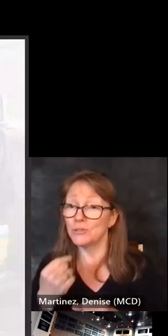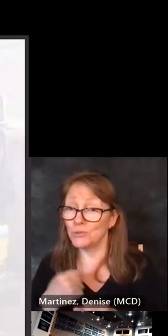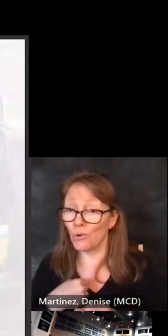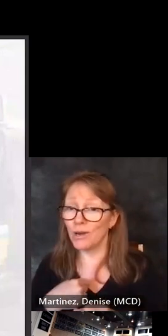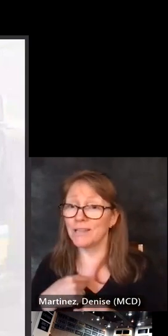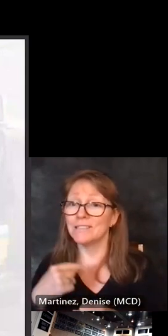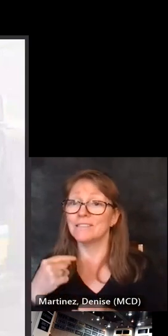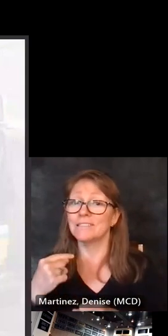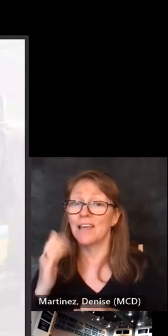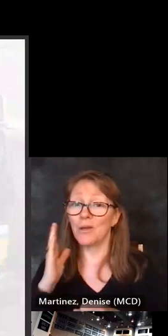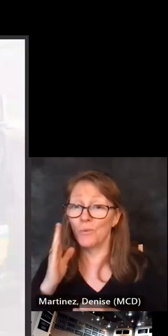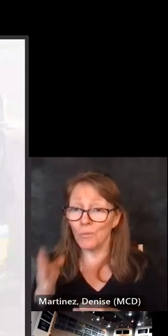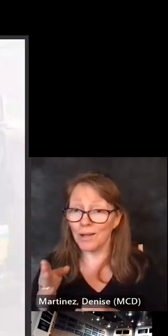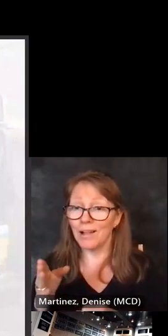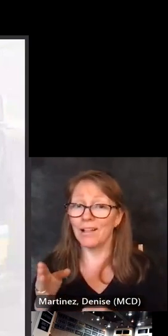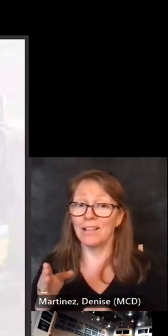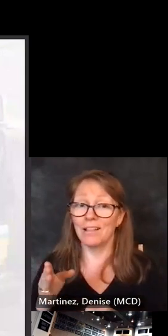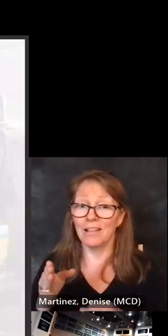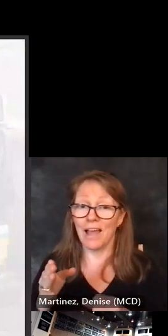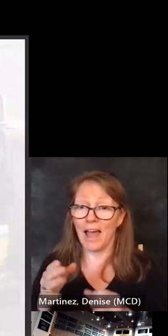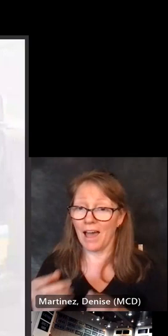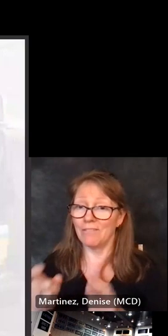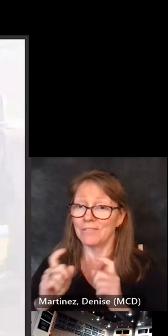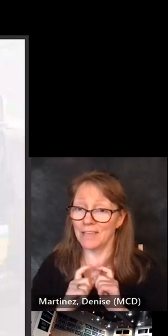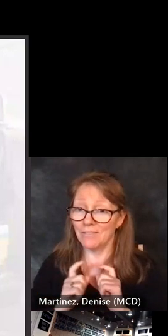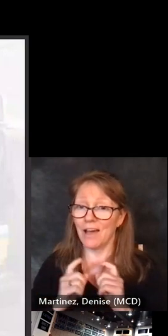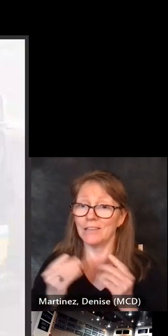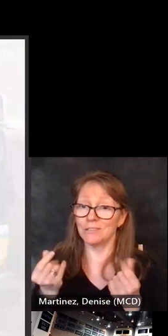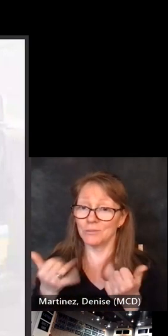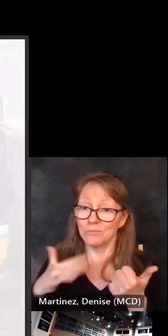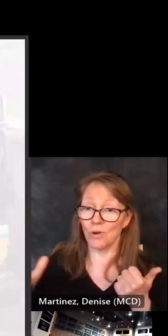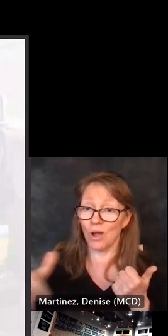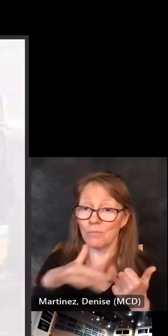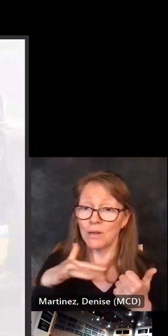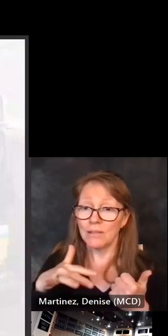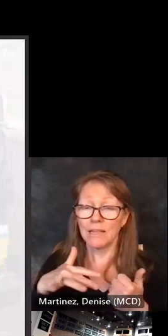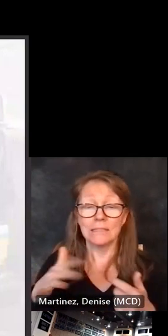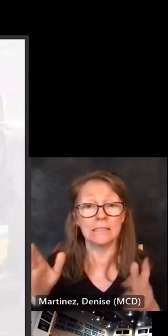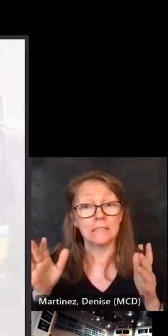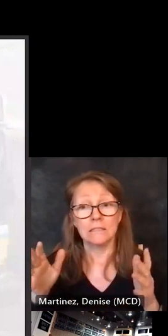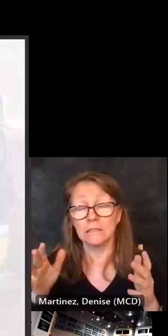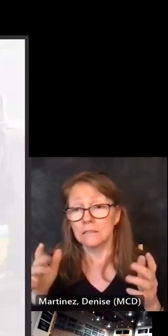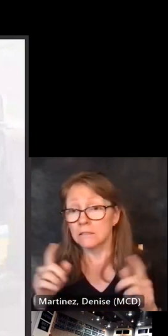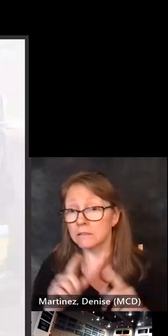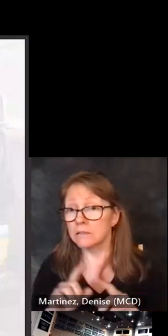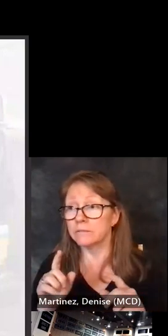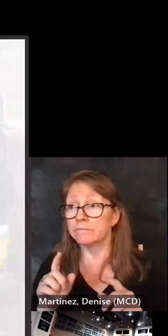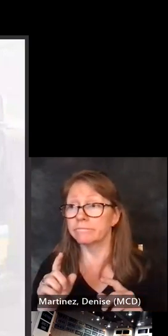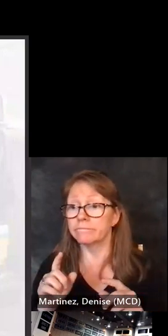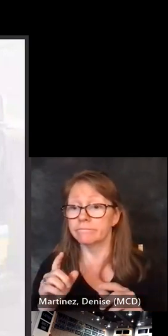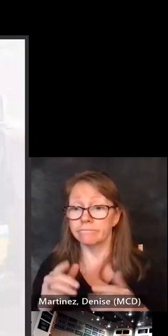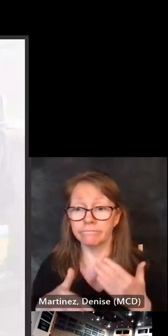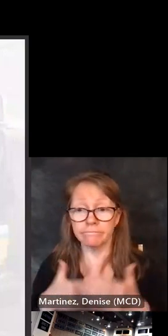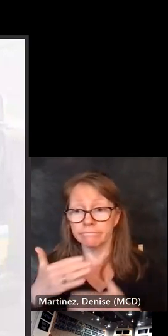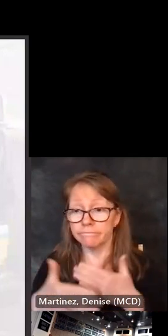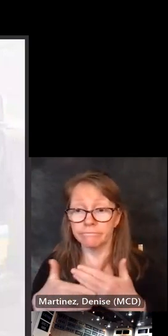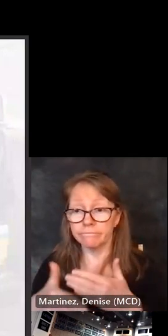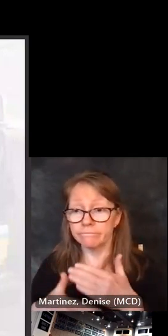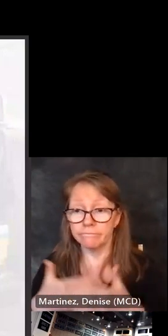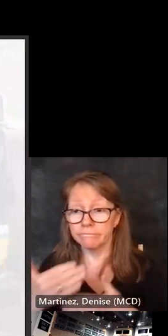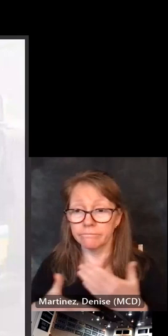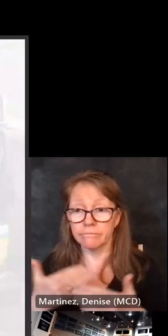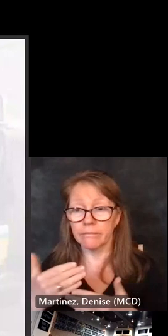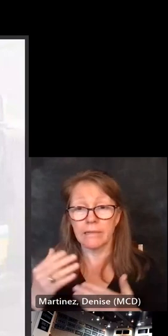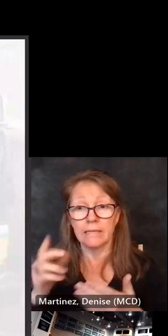8 acres. That stood for 20 years, and then suddenly the Department of Public Works after the T had designed the first pass of the